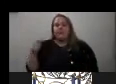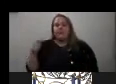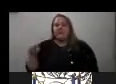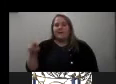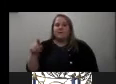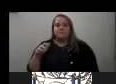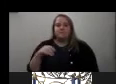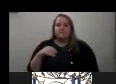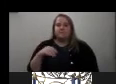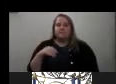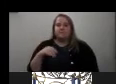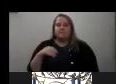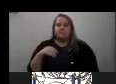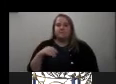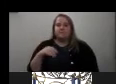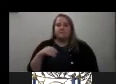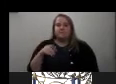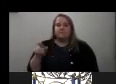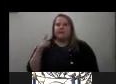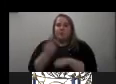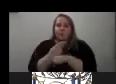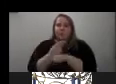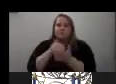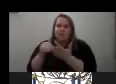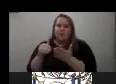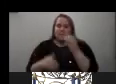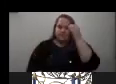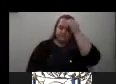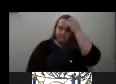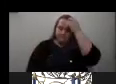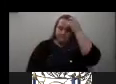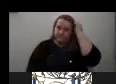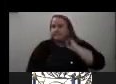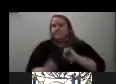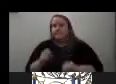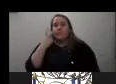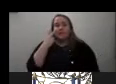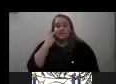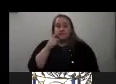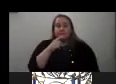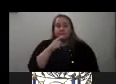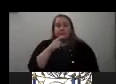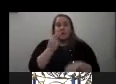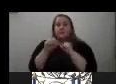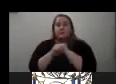of, you know, they had been used a lot. And you can see we use a